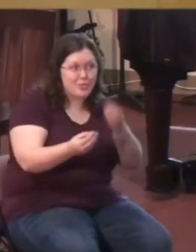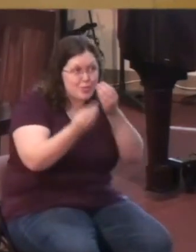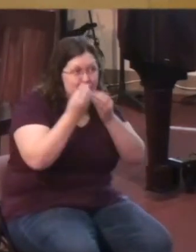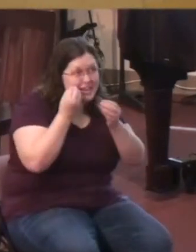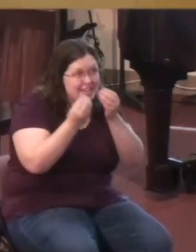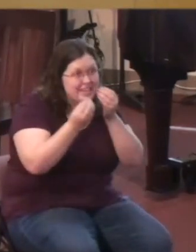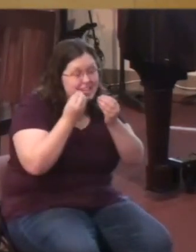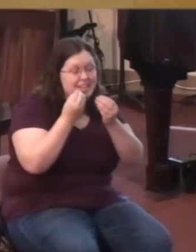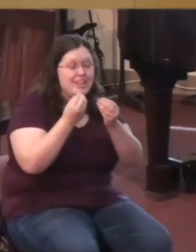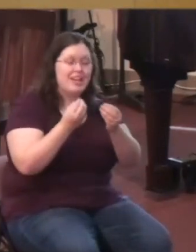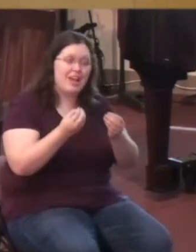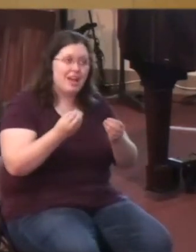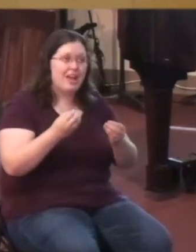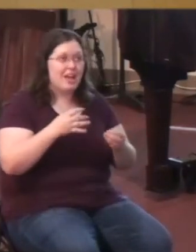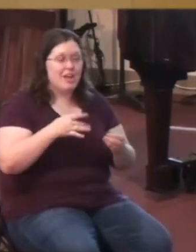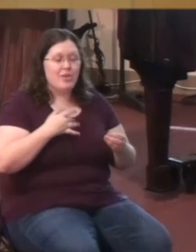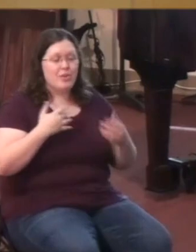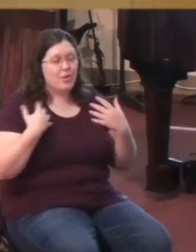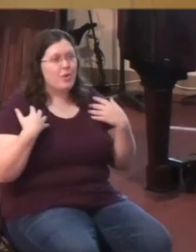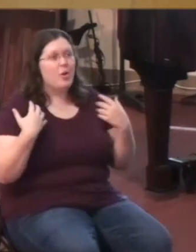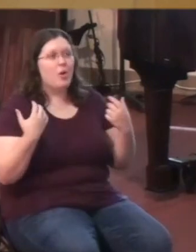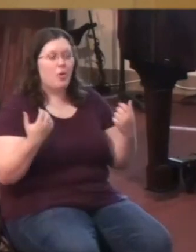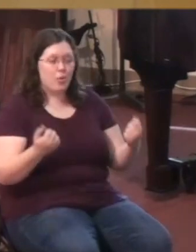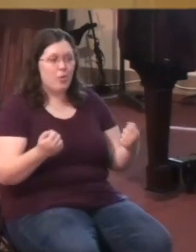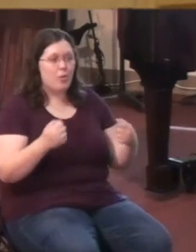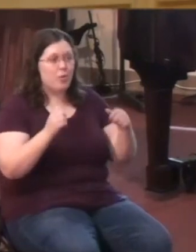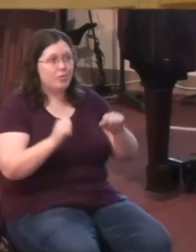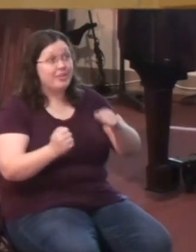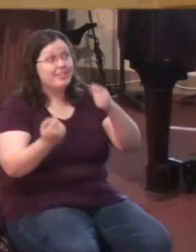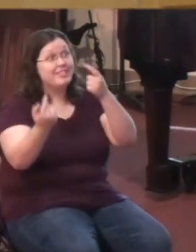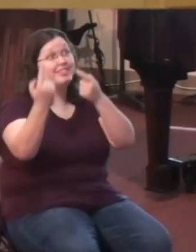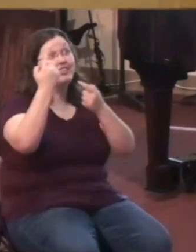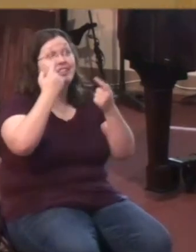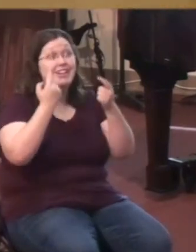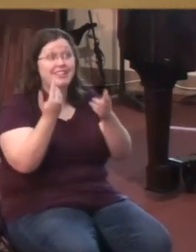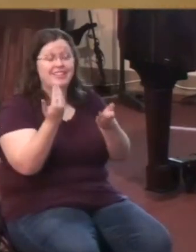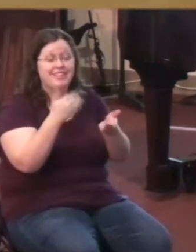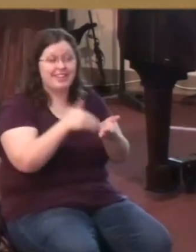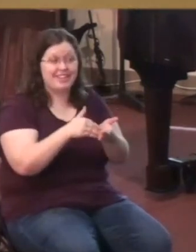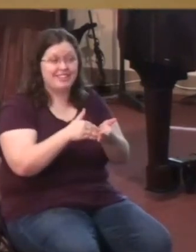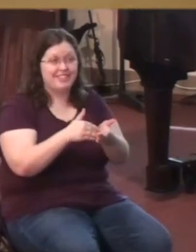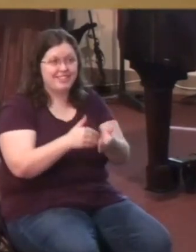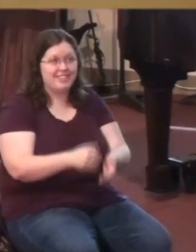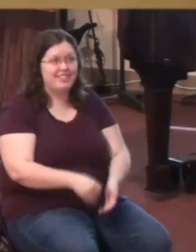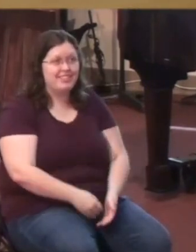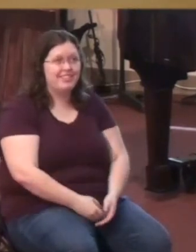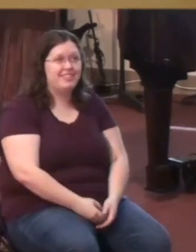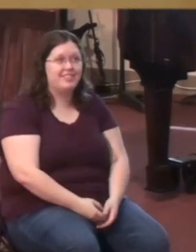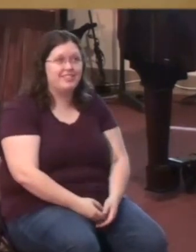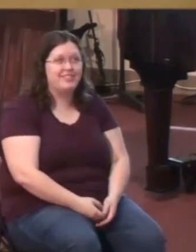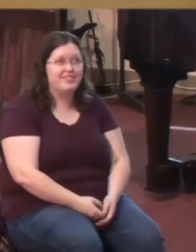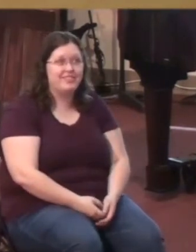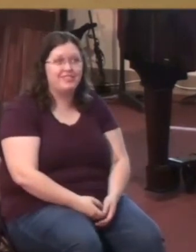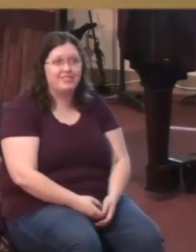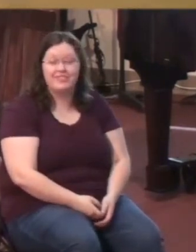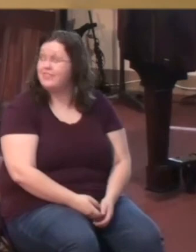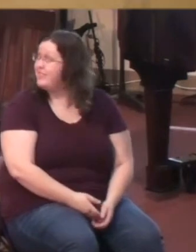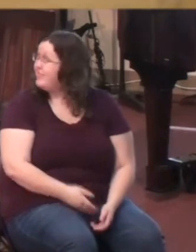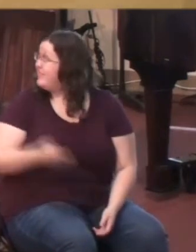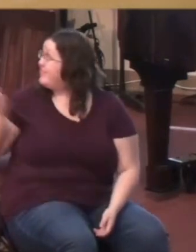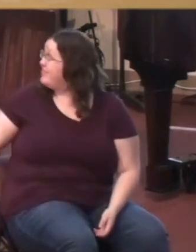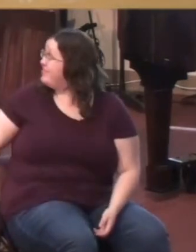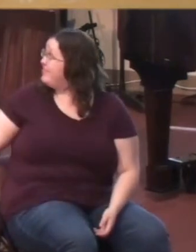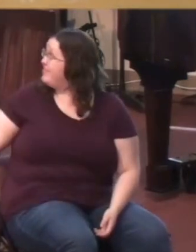and restore our physicality so that we can think once again and participate in life. There's another